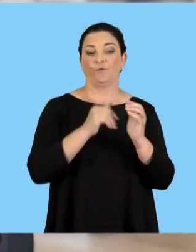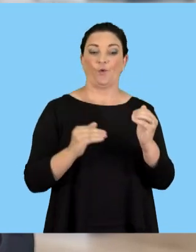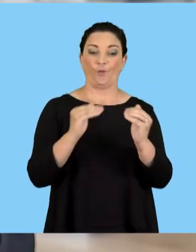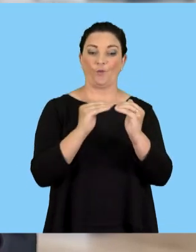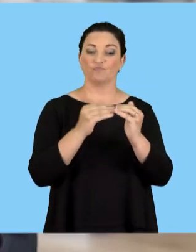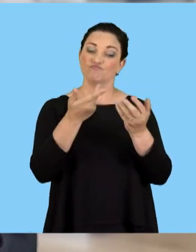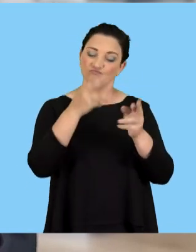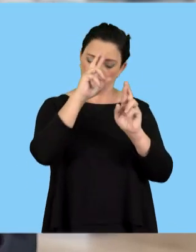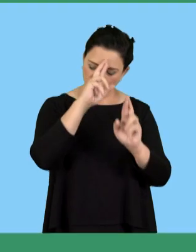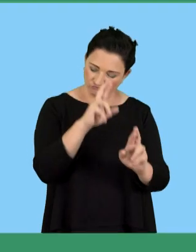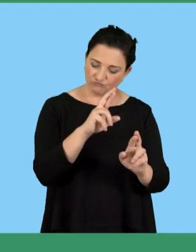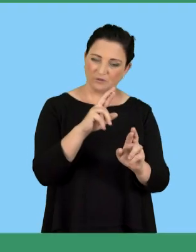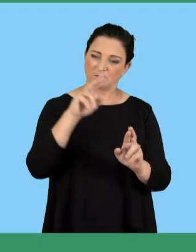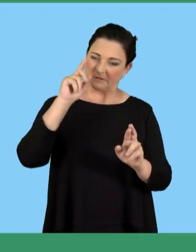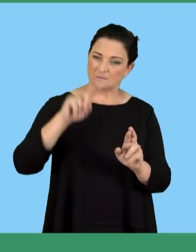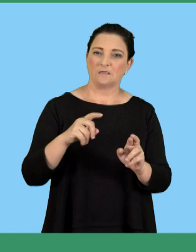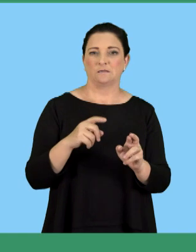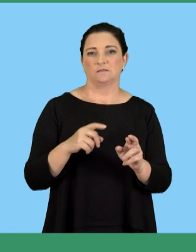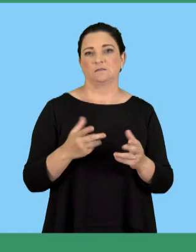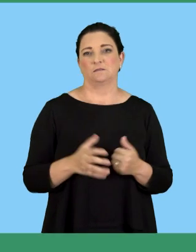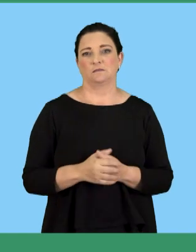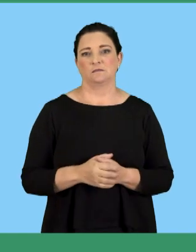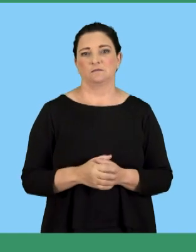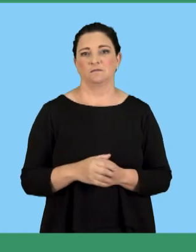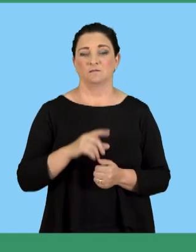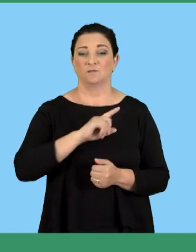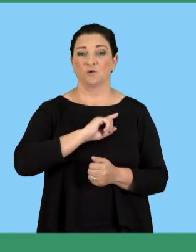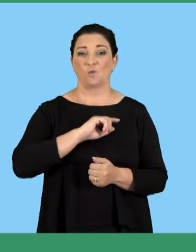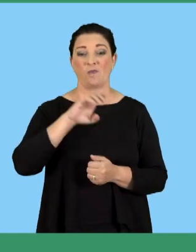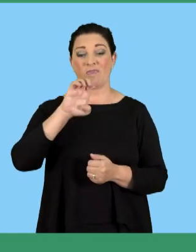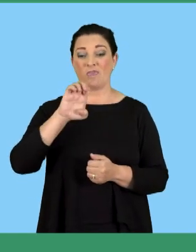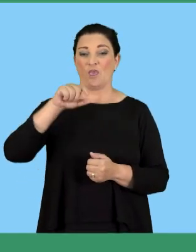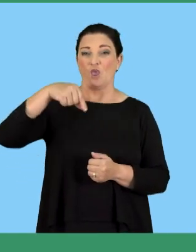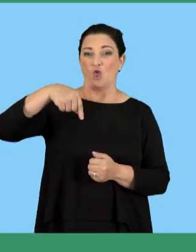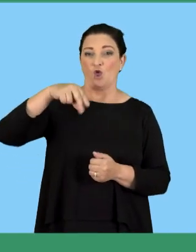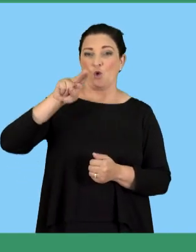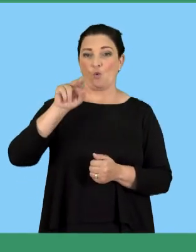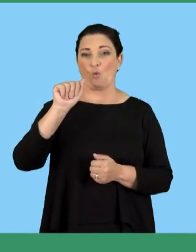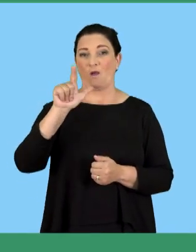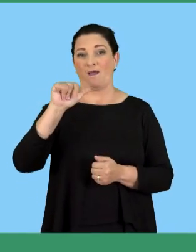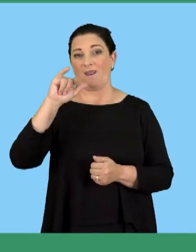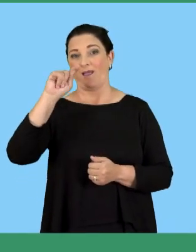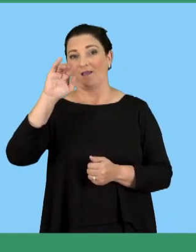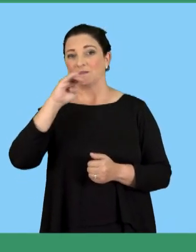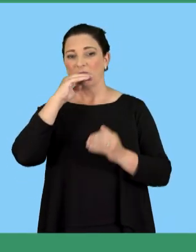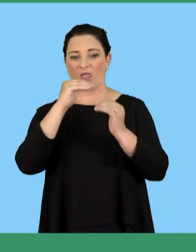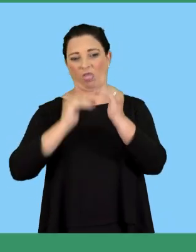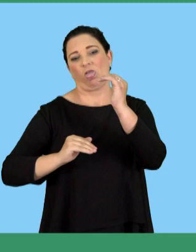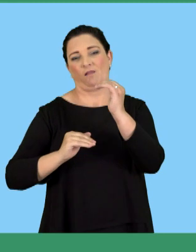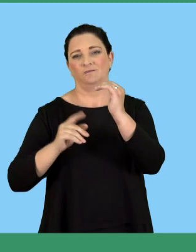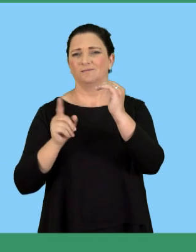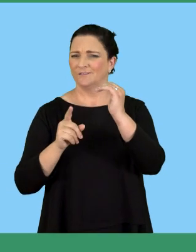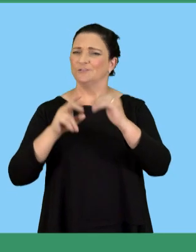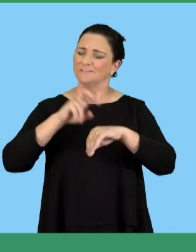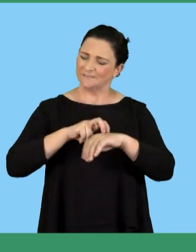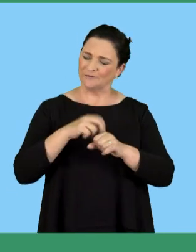the scenario. Now, learners also provide unclear sentences when responding to questions on promoting cultural and social